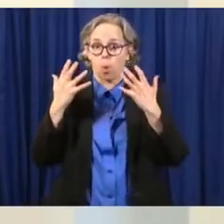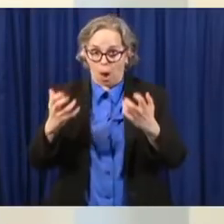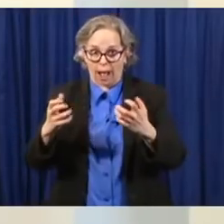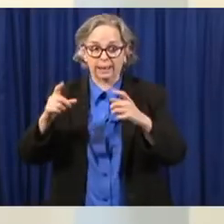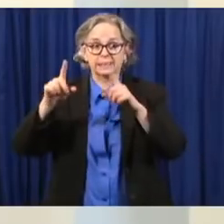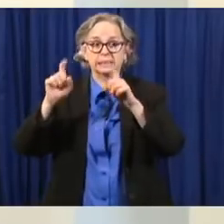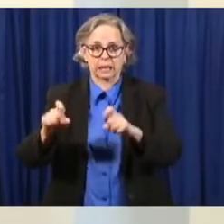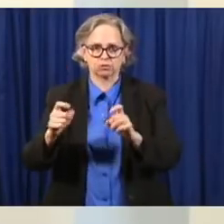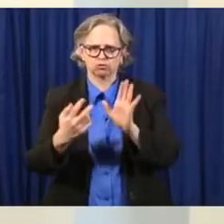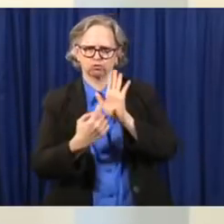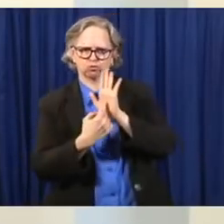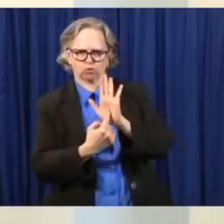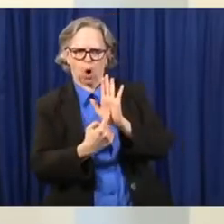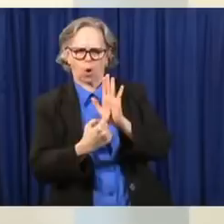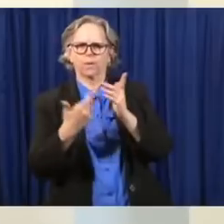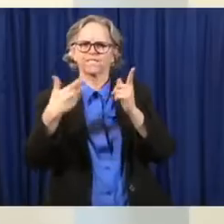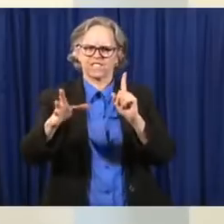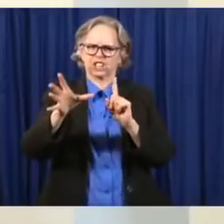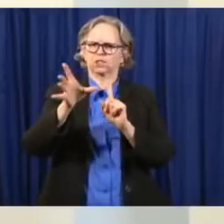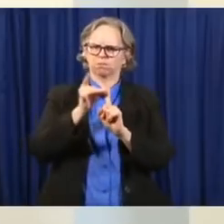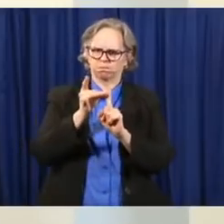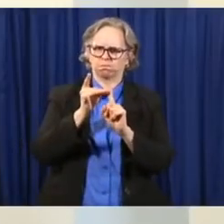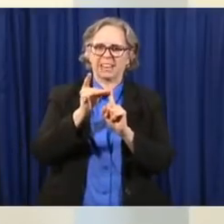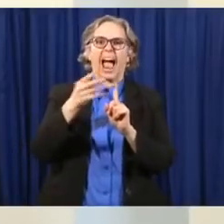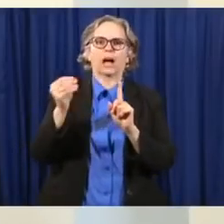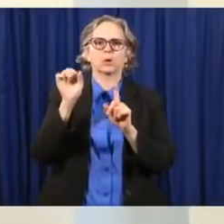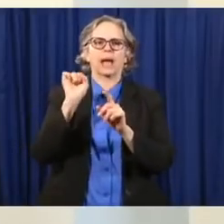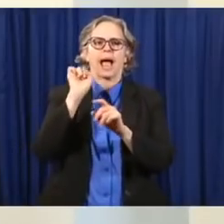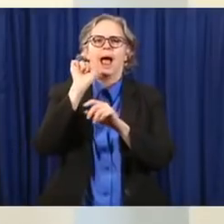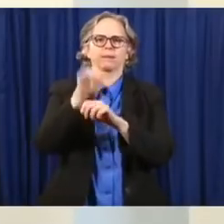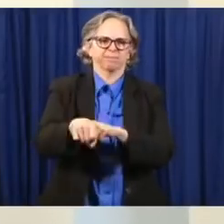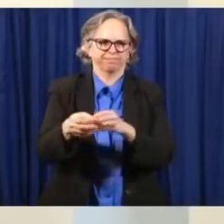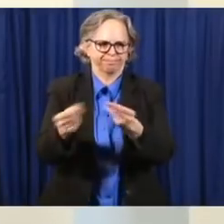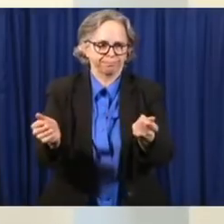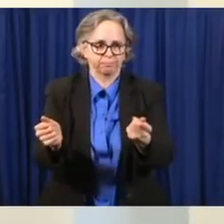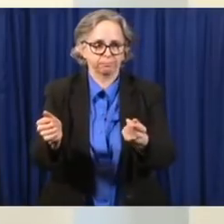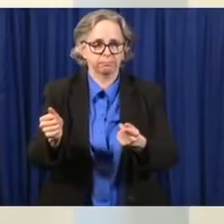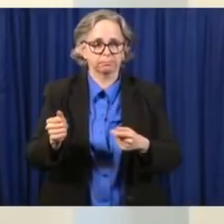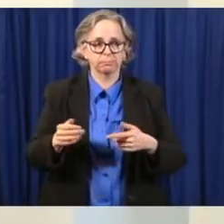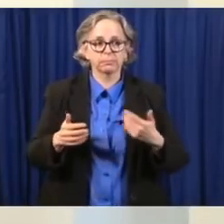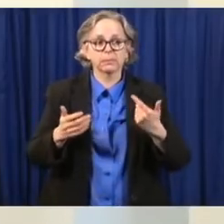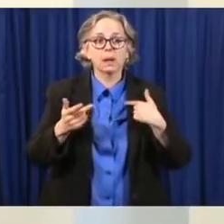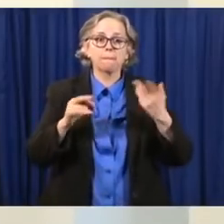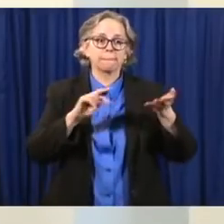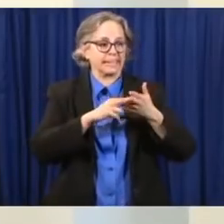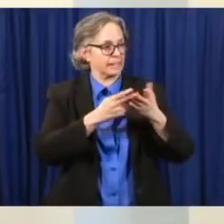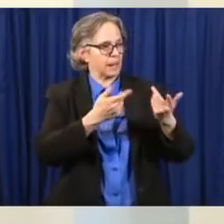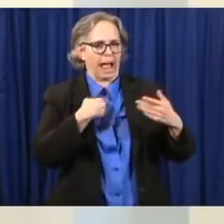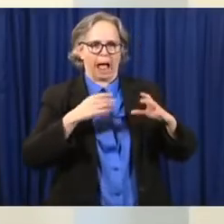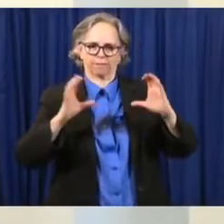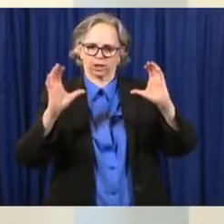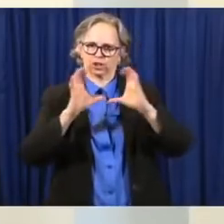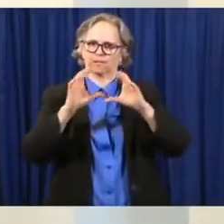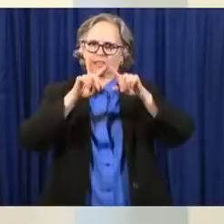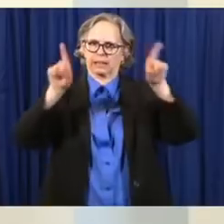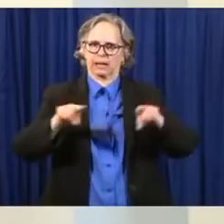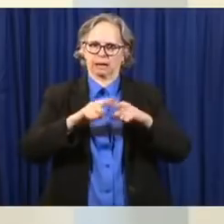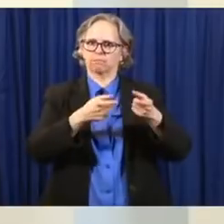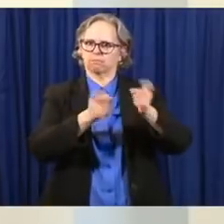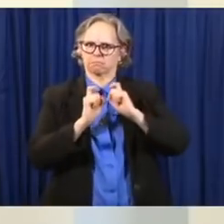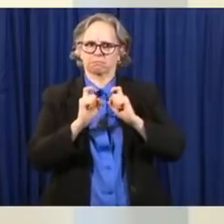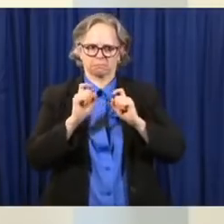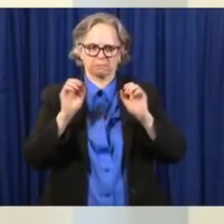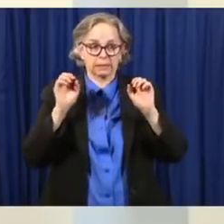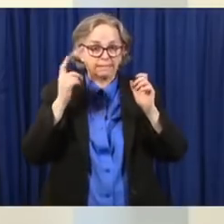certificates to say that, and then that you are immune and therefore kind of able to go about your business. And I think that would be a dream thing if we can get